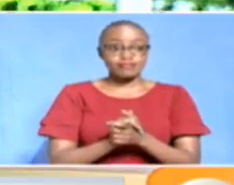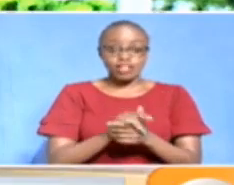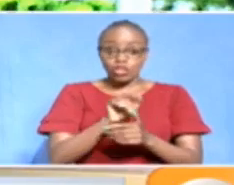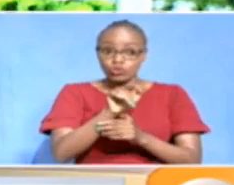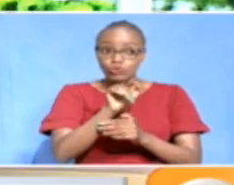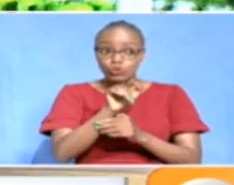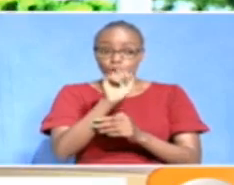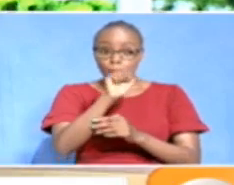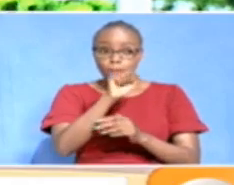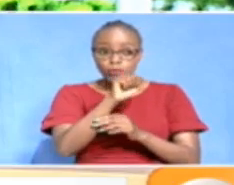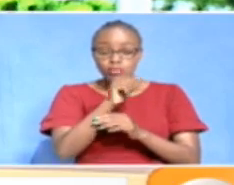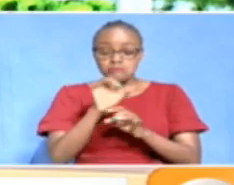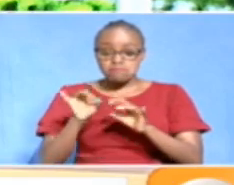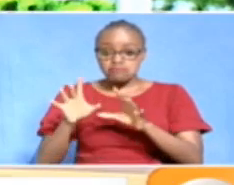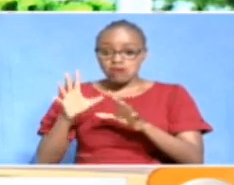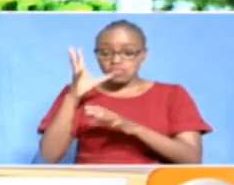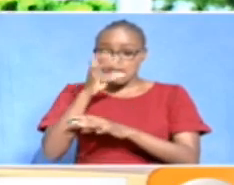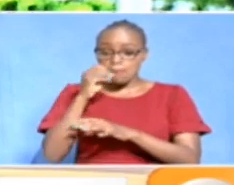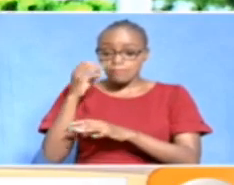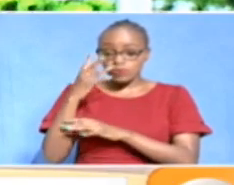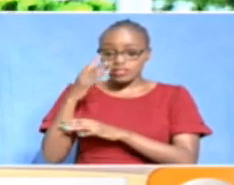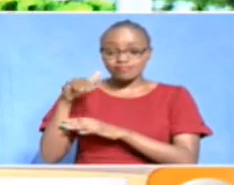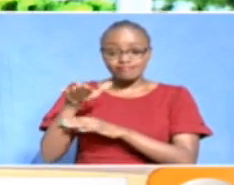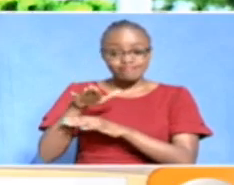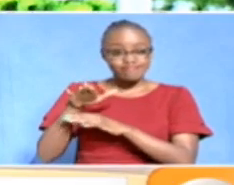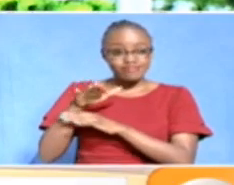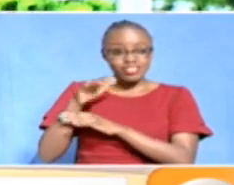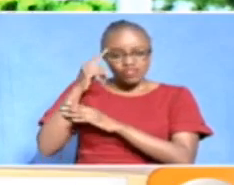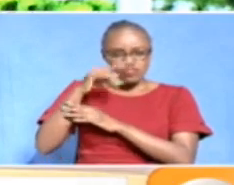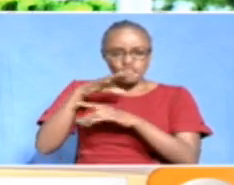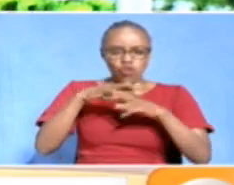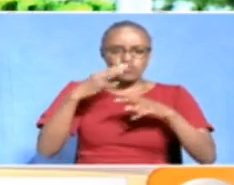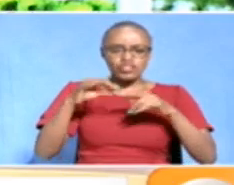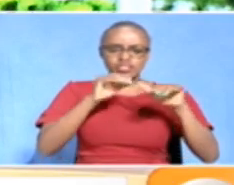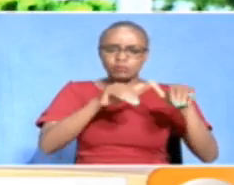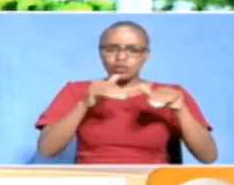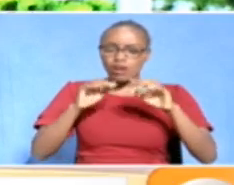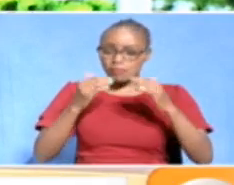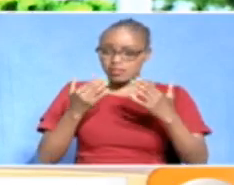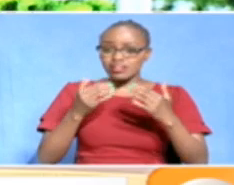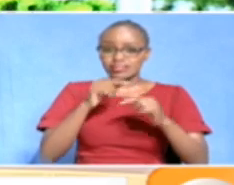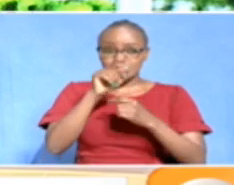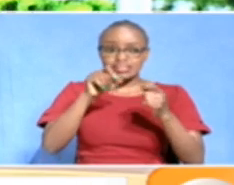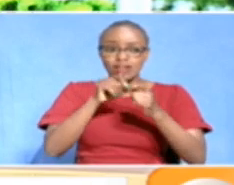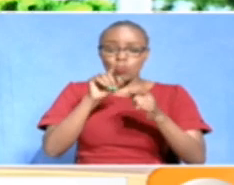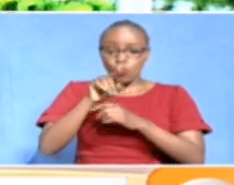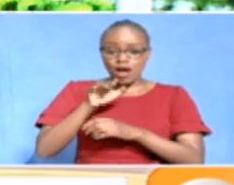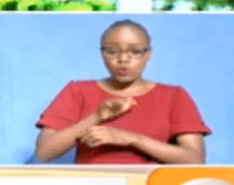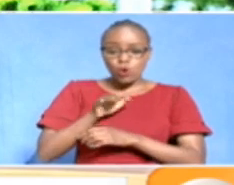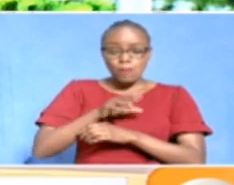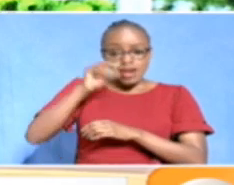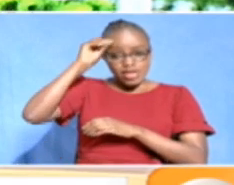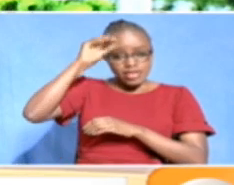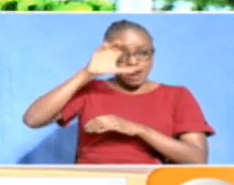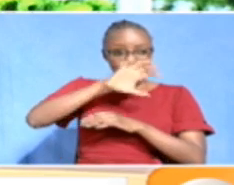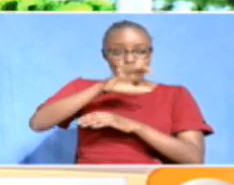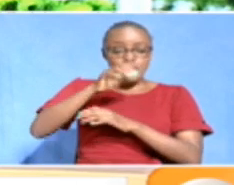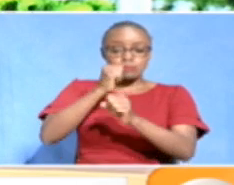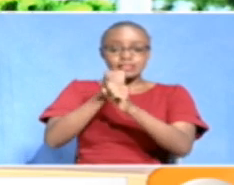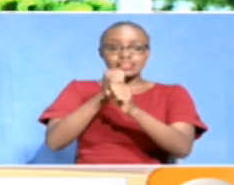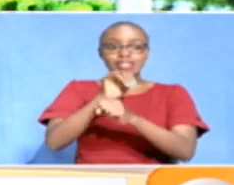Would you ditch the beauty industry for vegetable farming? Well, that's exactly what one woman in Kiambu County